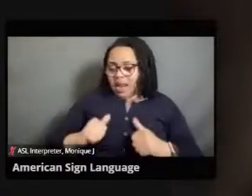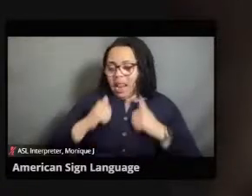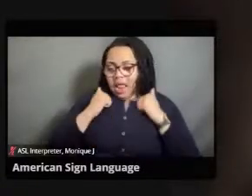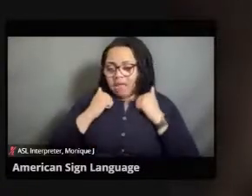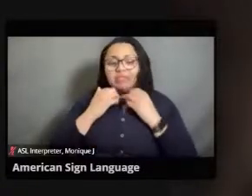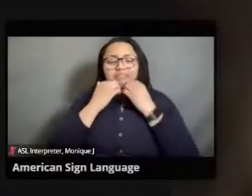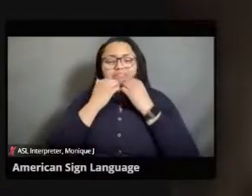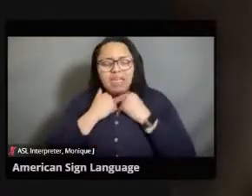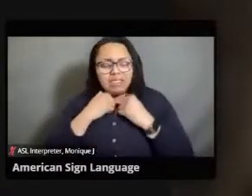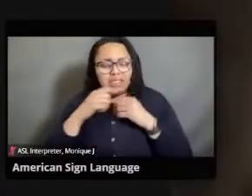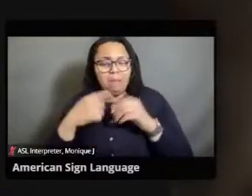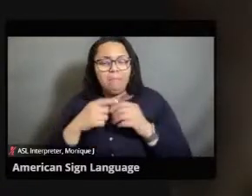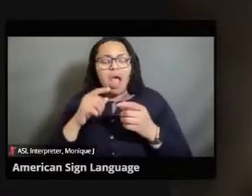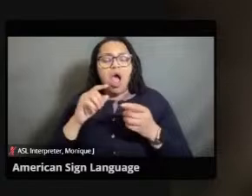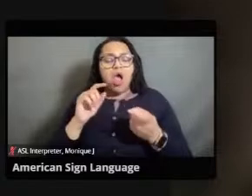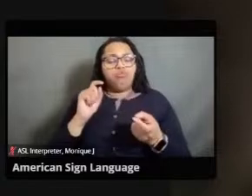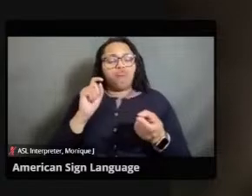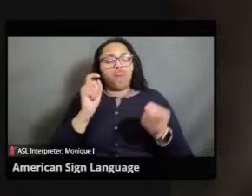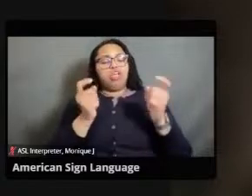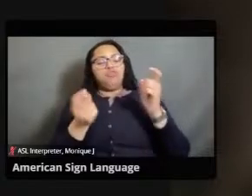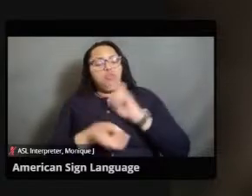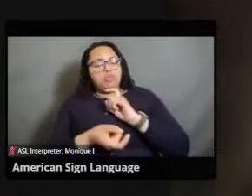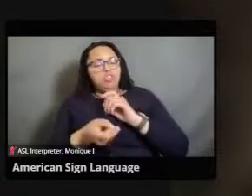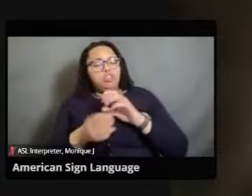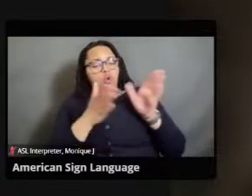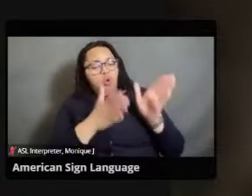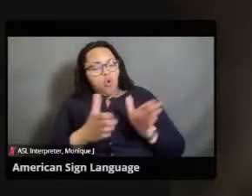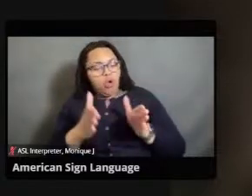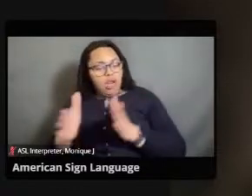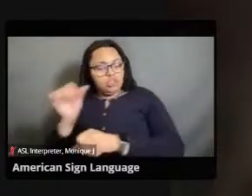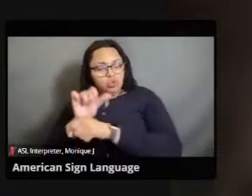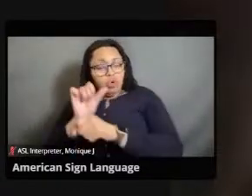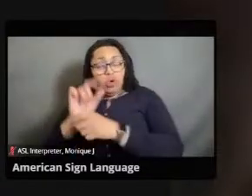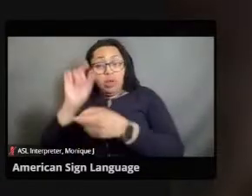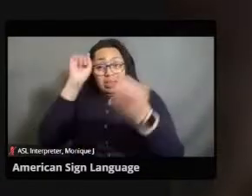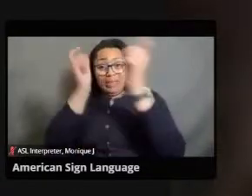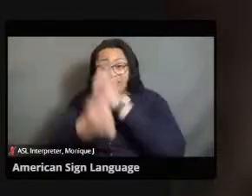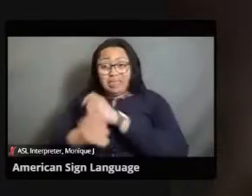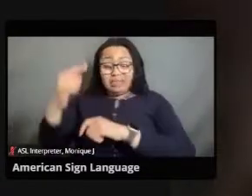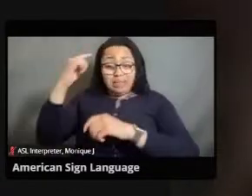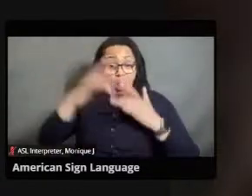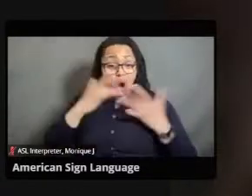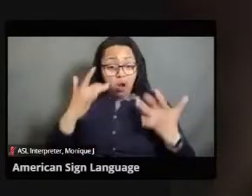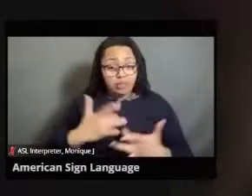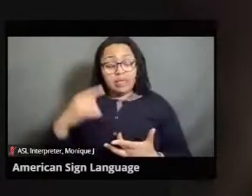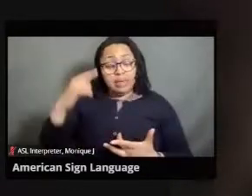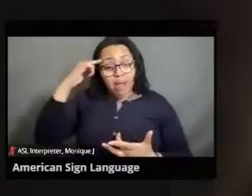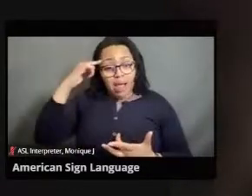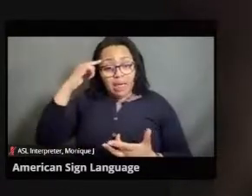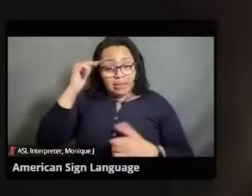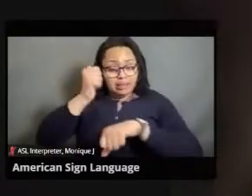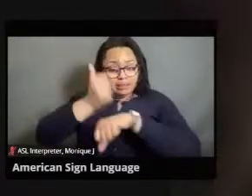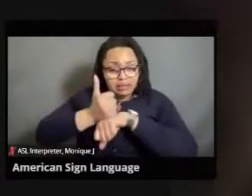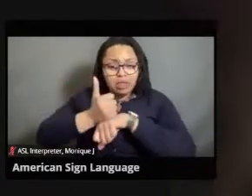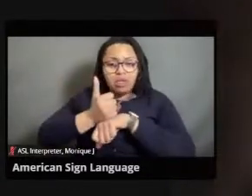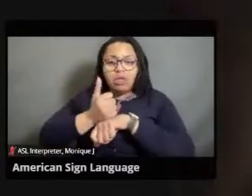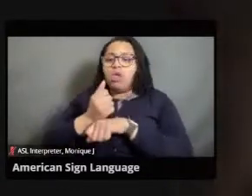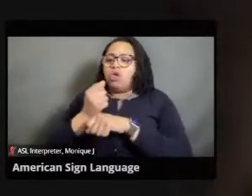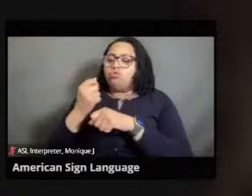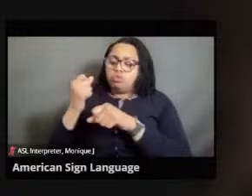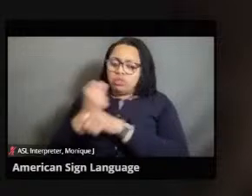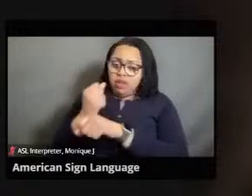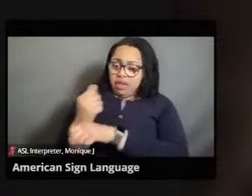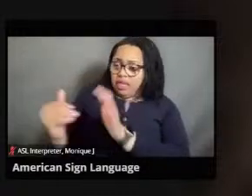transformative organizing work that changes hearts and minds and has been at the forefront of combating racism by taking